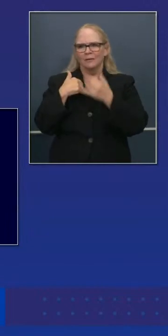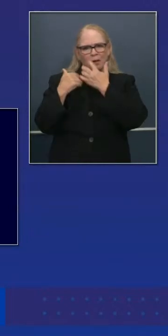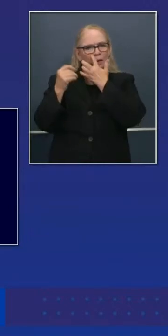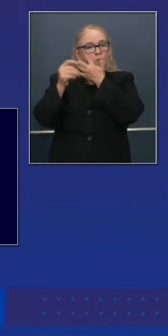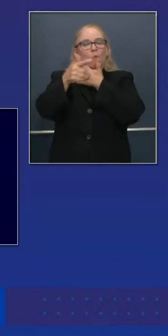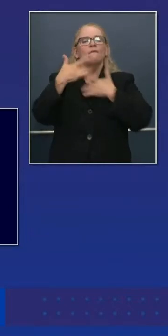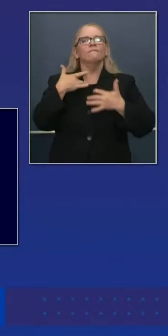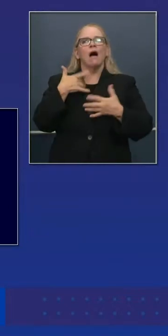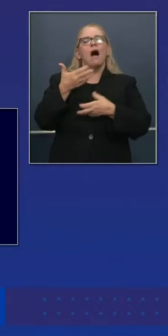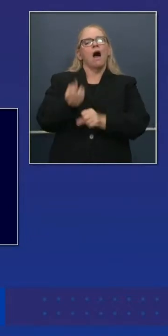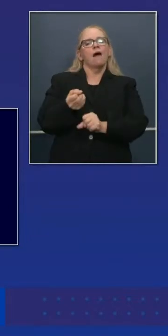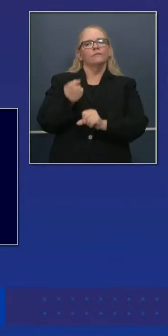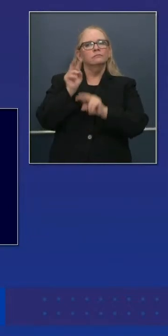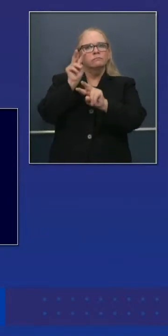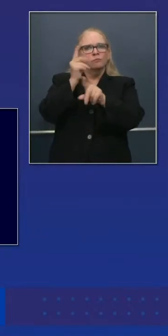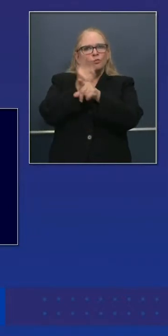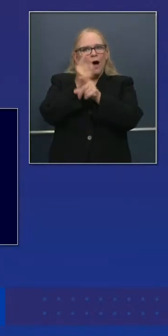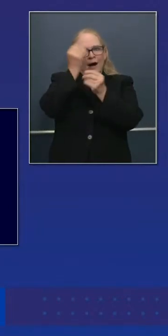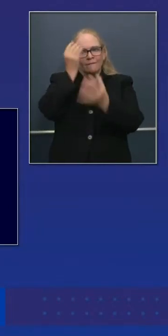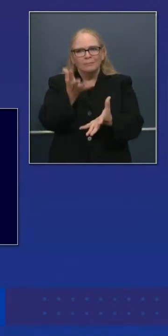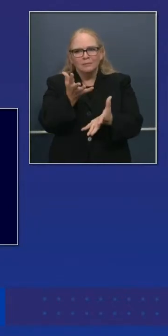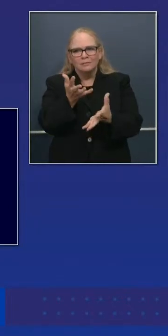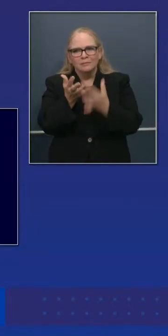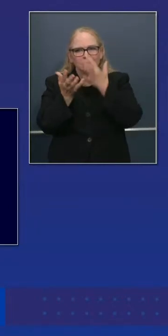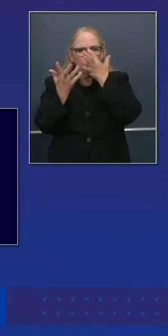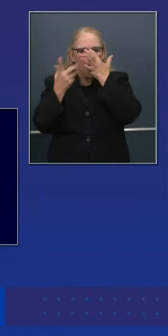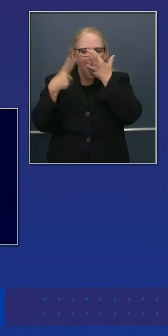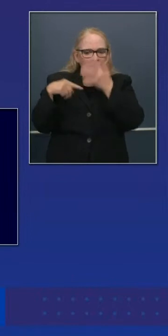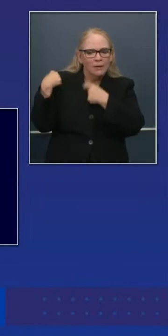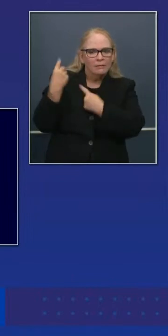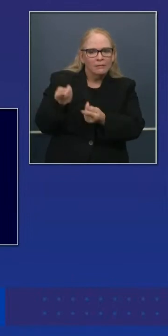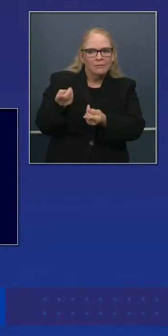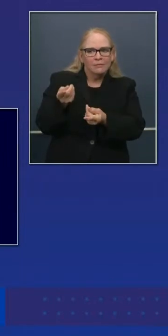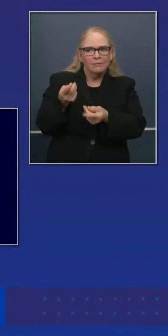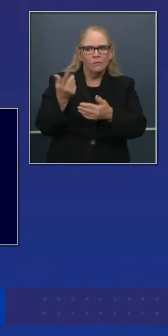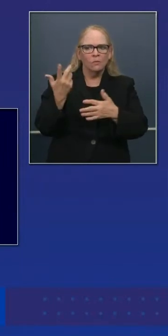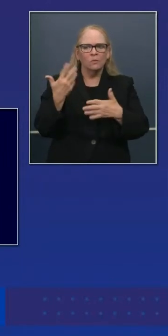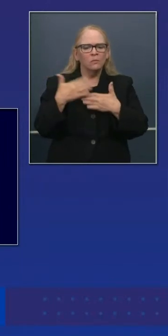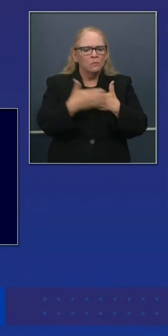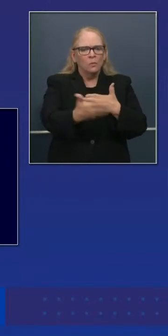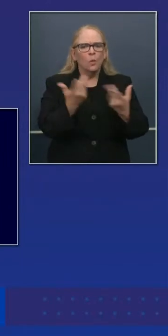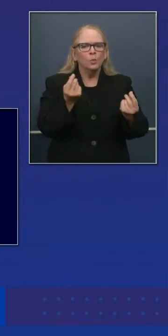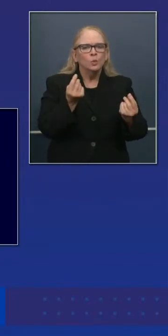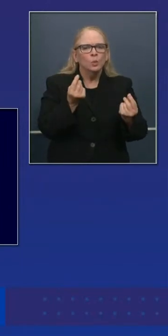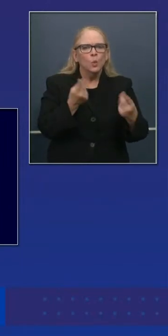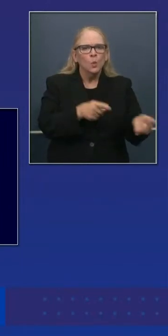and where we've been and where we're heading. I want to take a moment to thank our team.